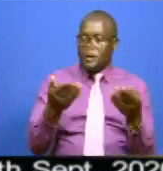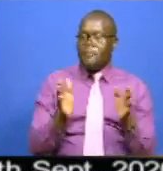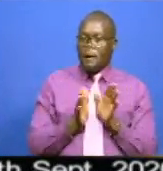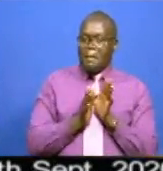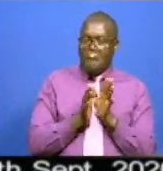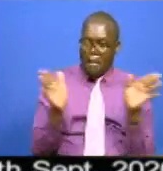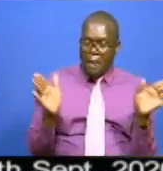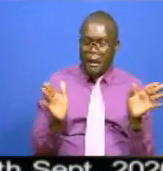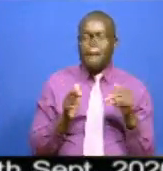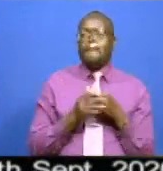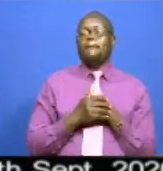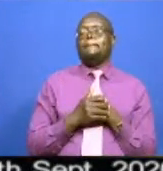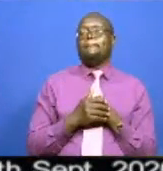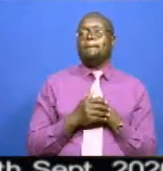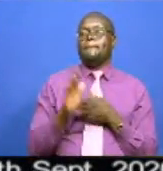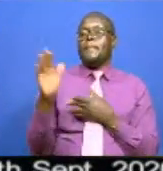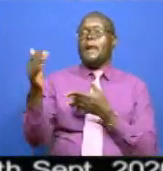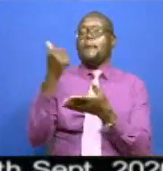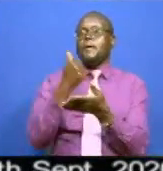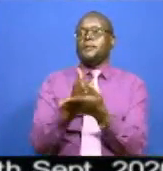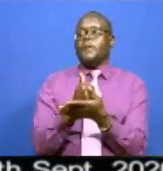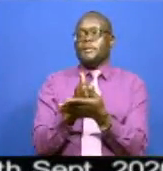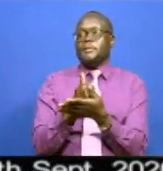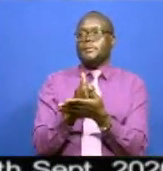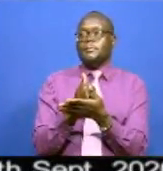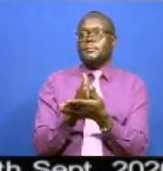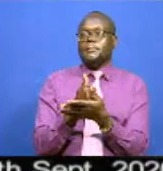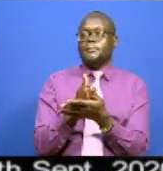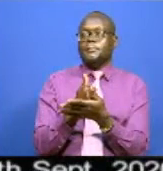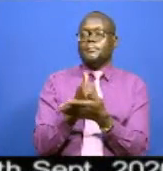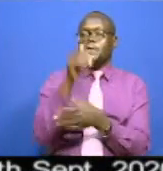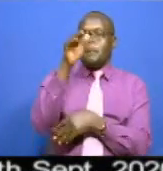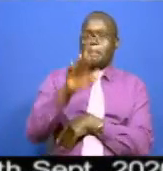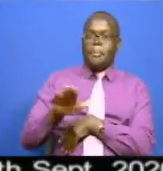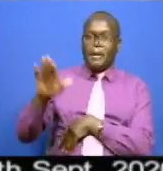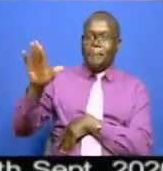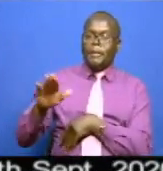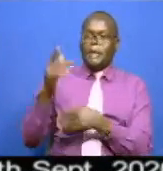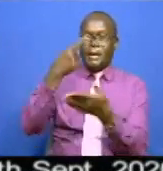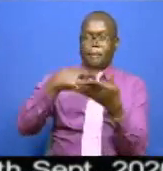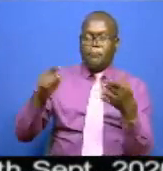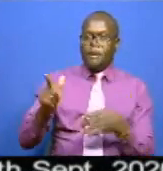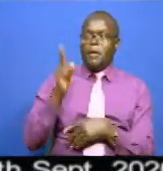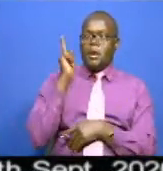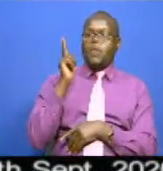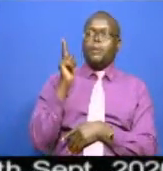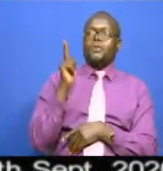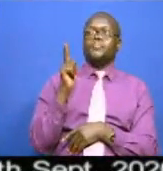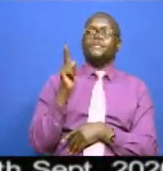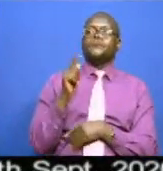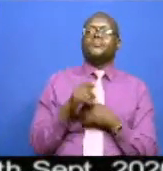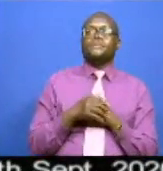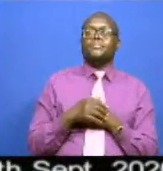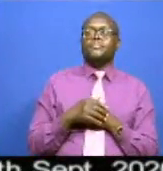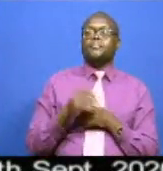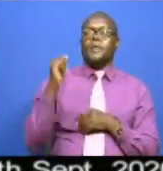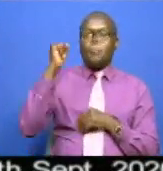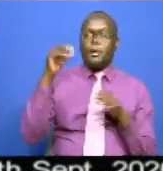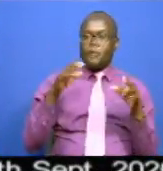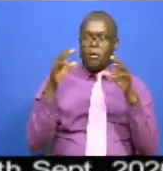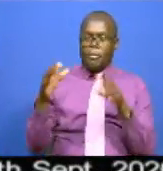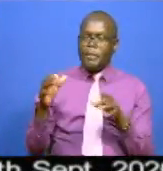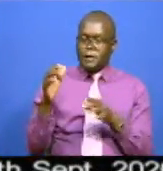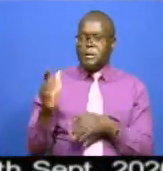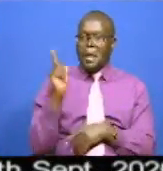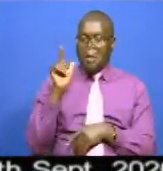Public Appointments Parliamentary Approvals Act, Political Parties